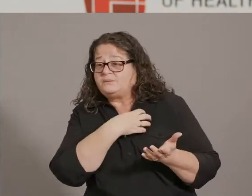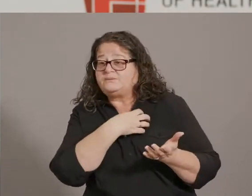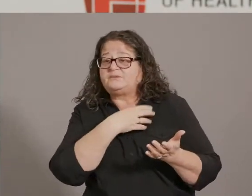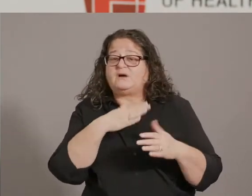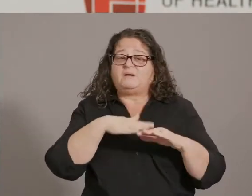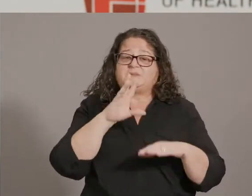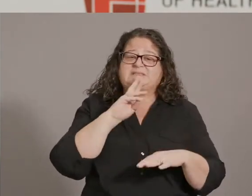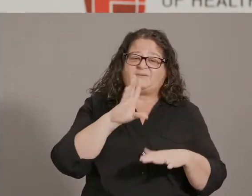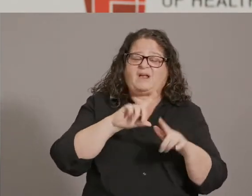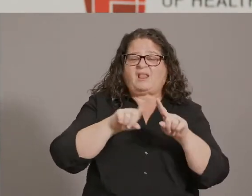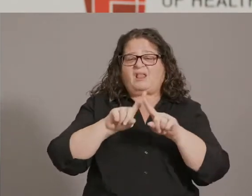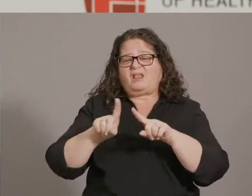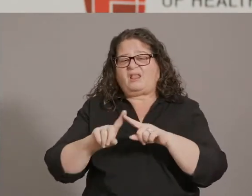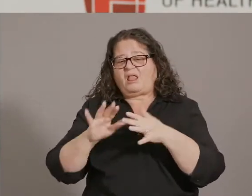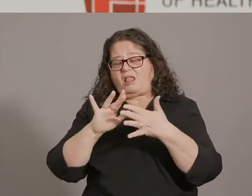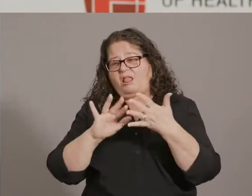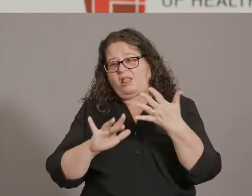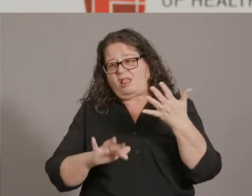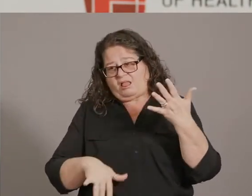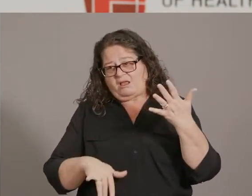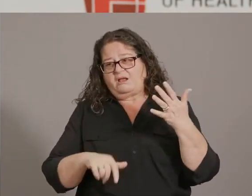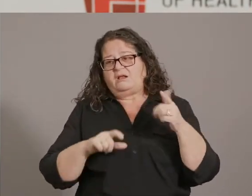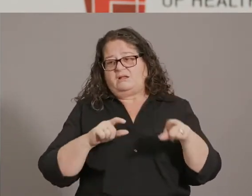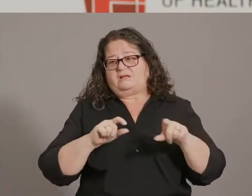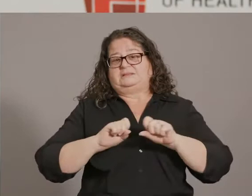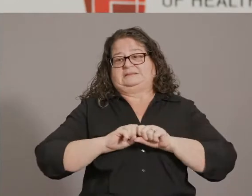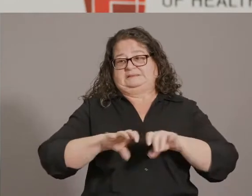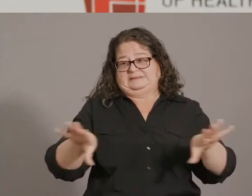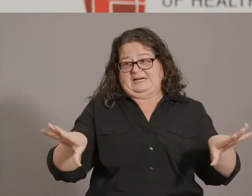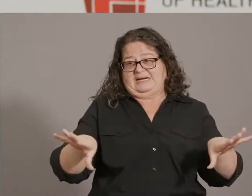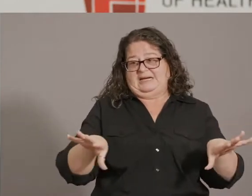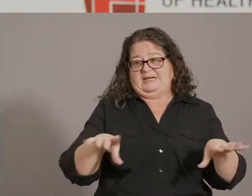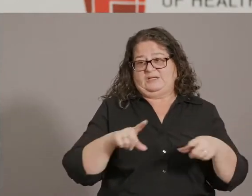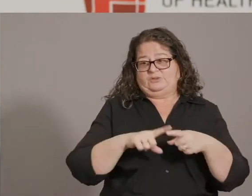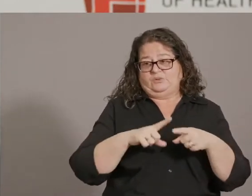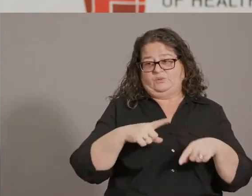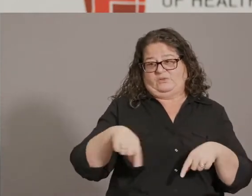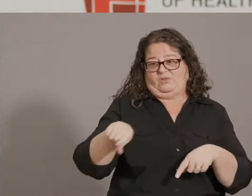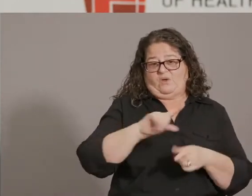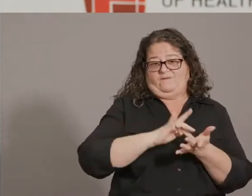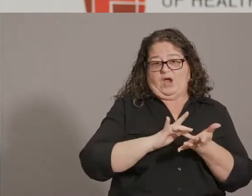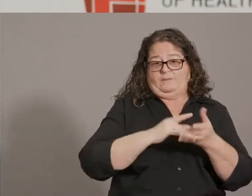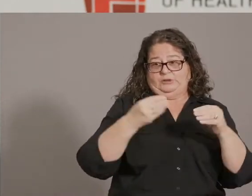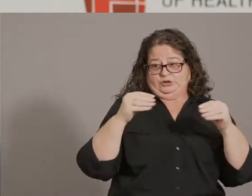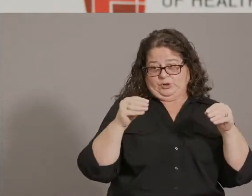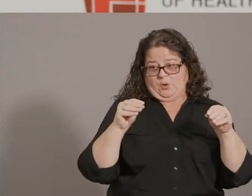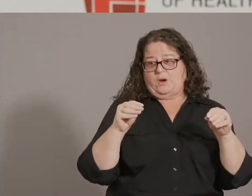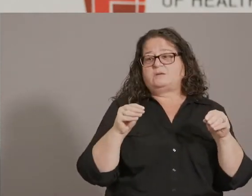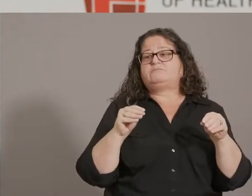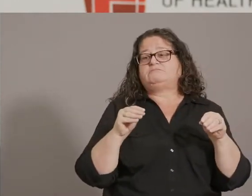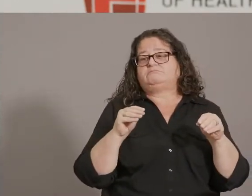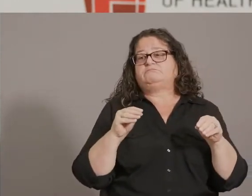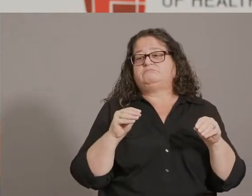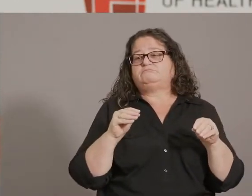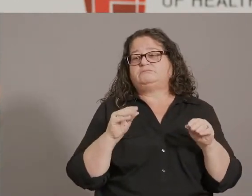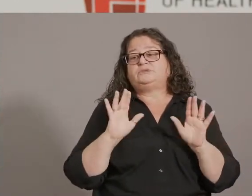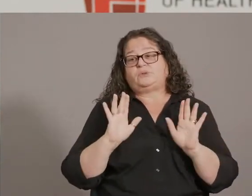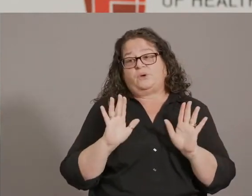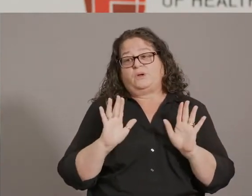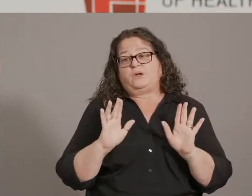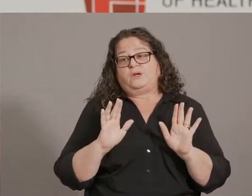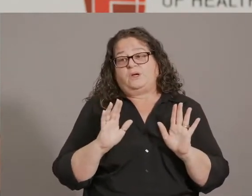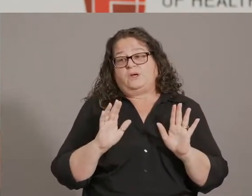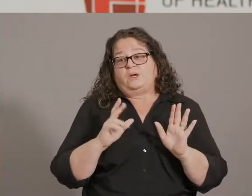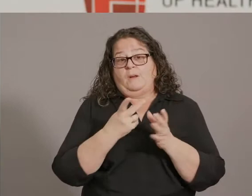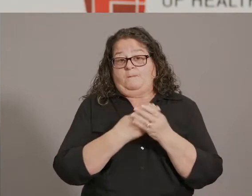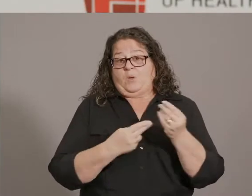that out to the pharmacies that are participating in that. So it's a little bit of both that are going on, but